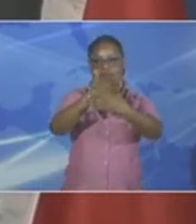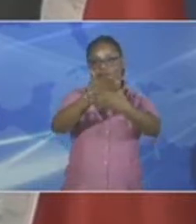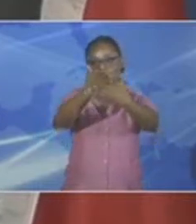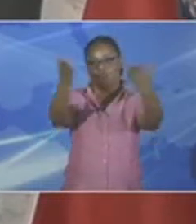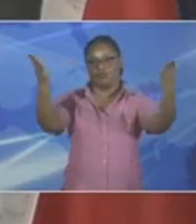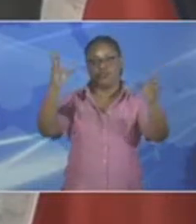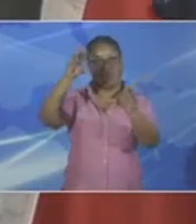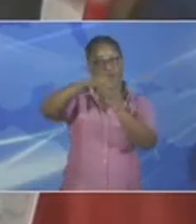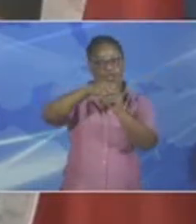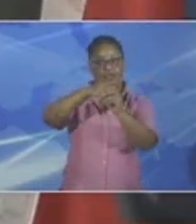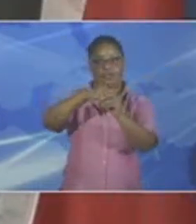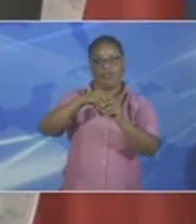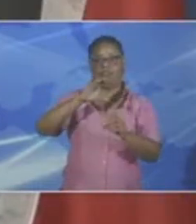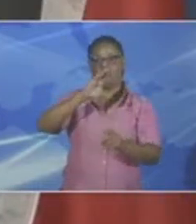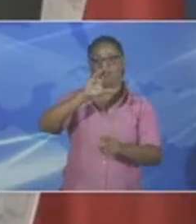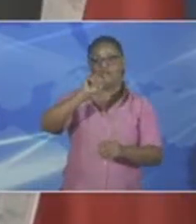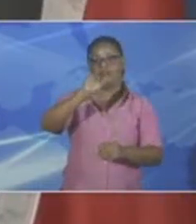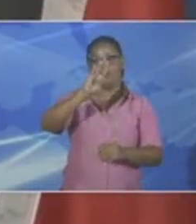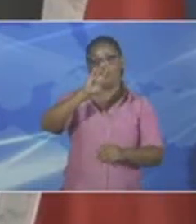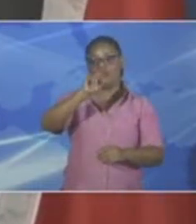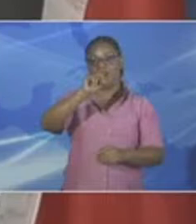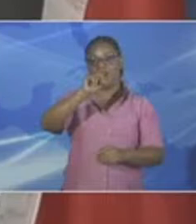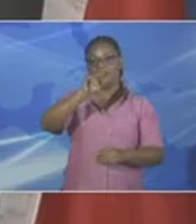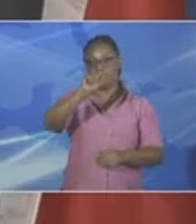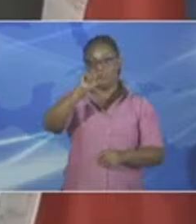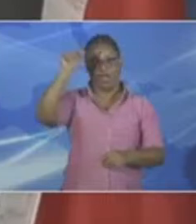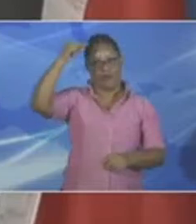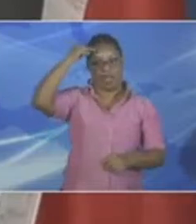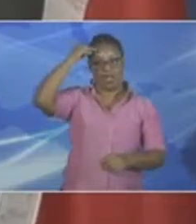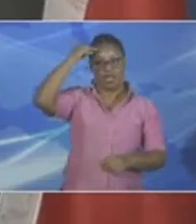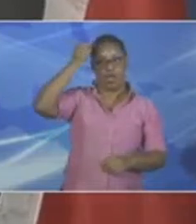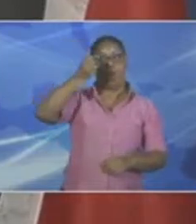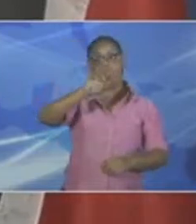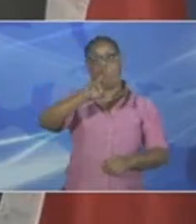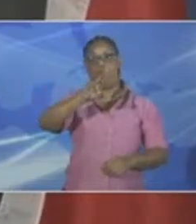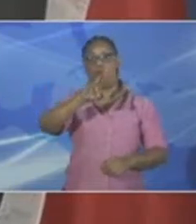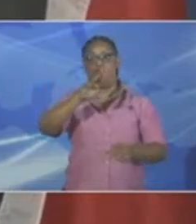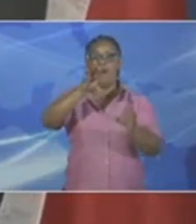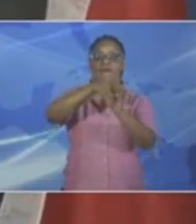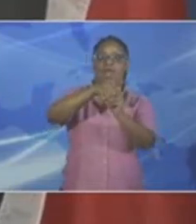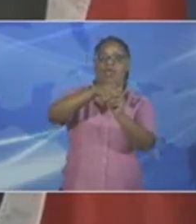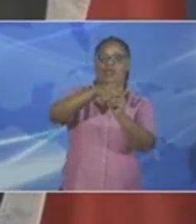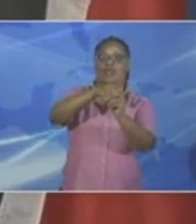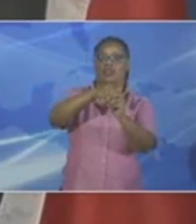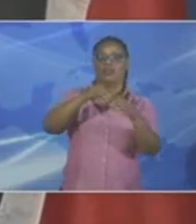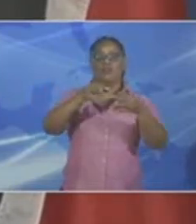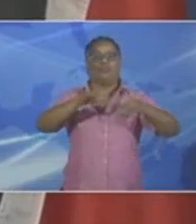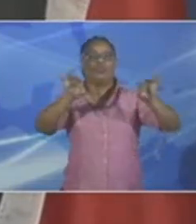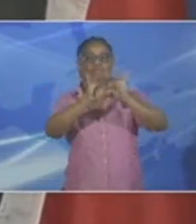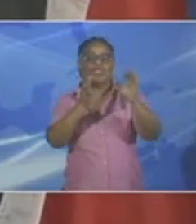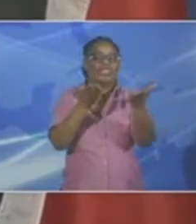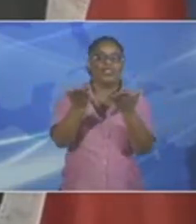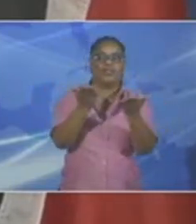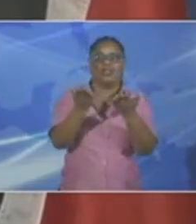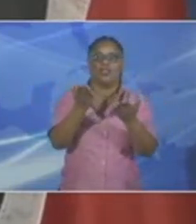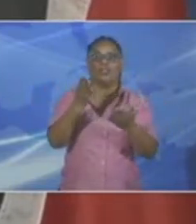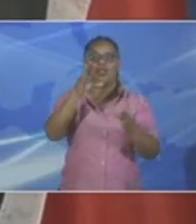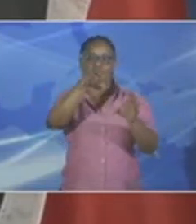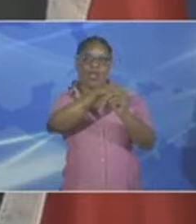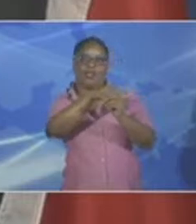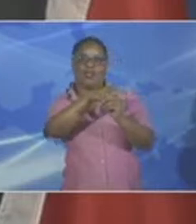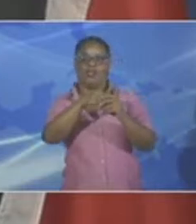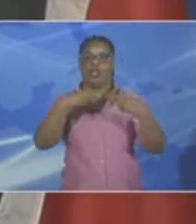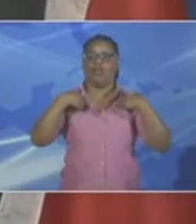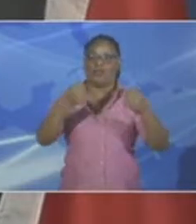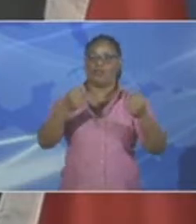you were in the essential services, whether you were in the energy sector, it would not be good form to say, well, I too contributed, so